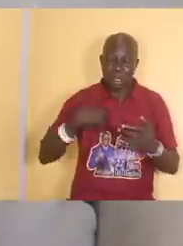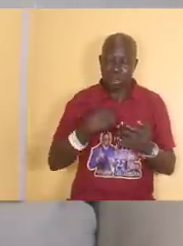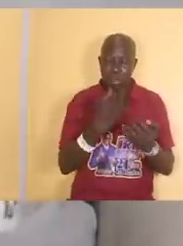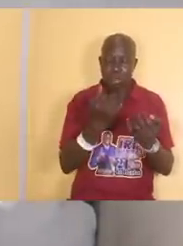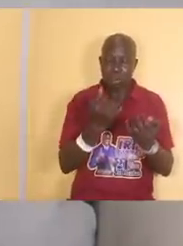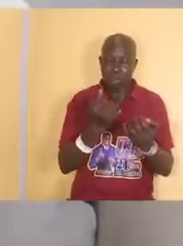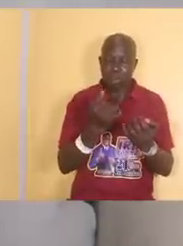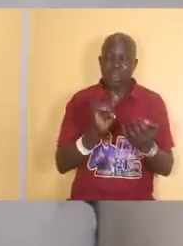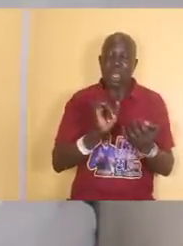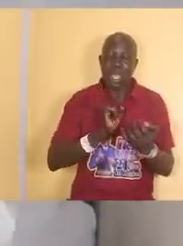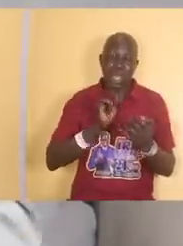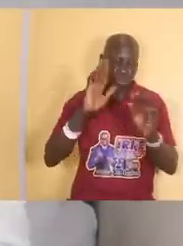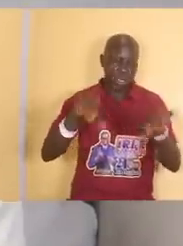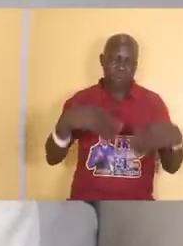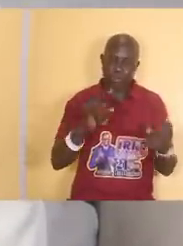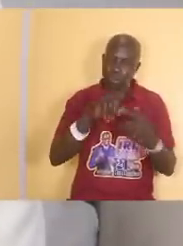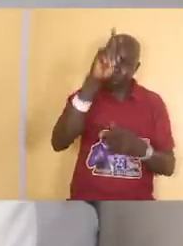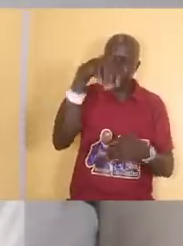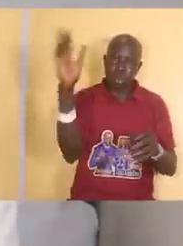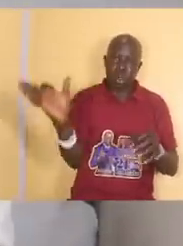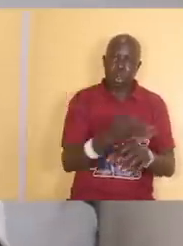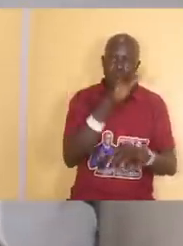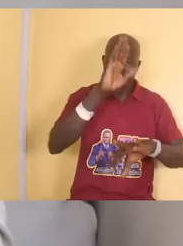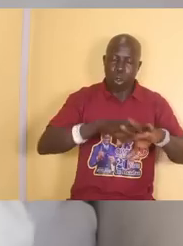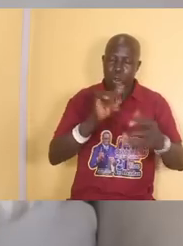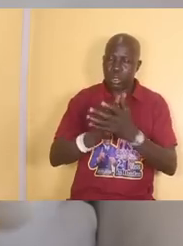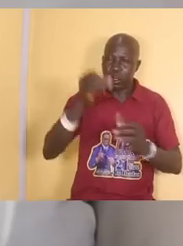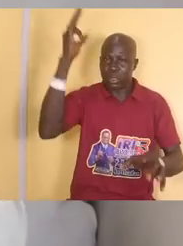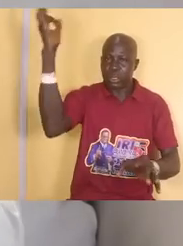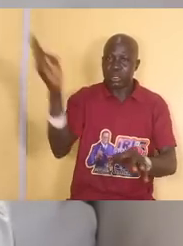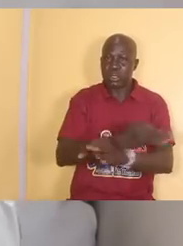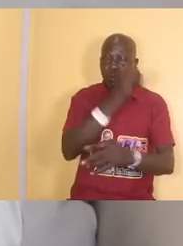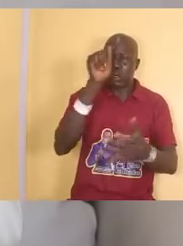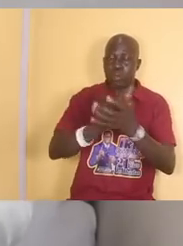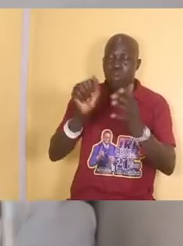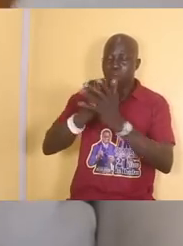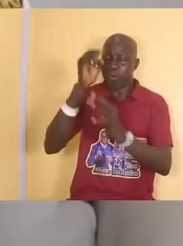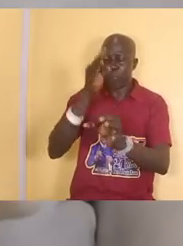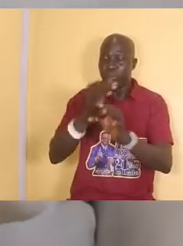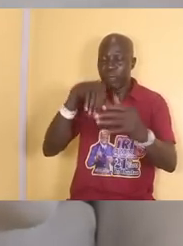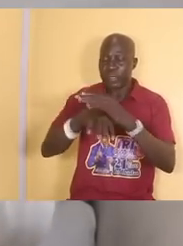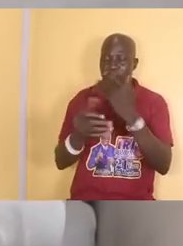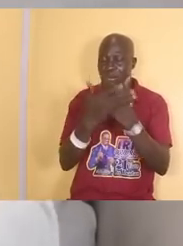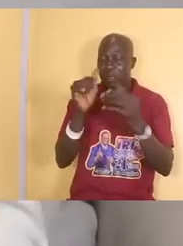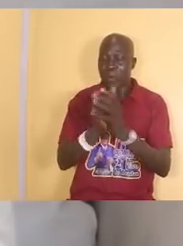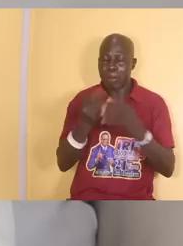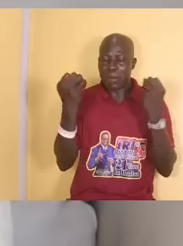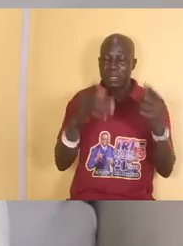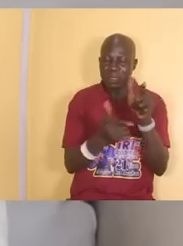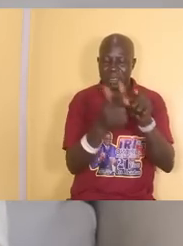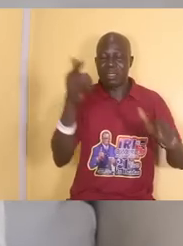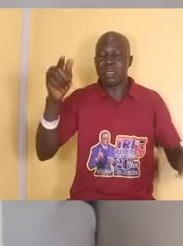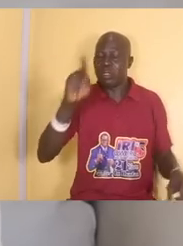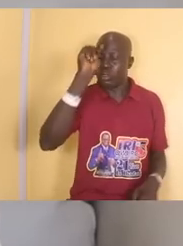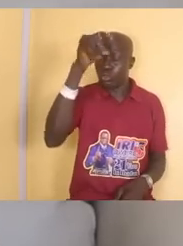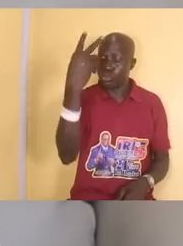that. I will give you what the gospel of faith yes. In this program. Great